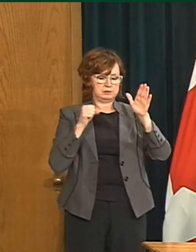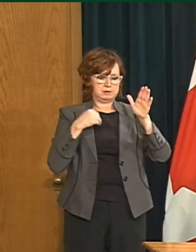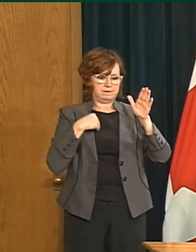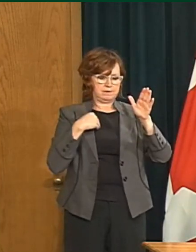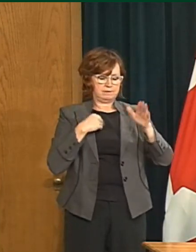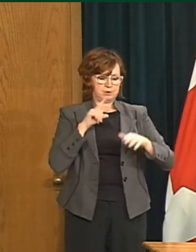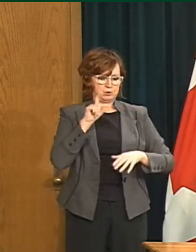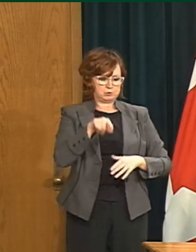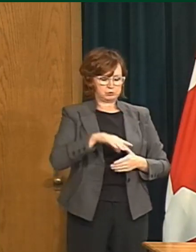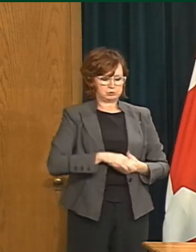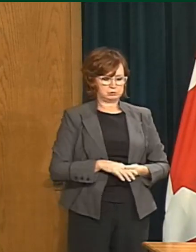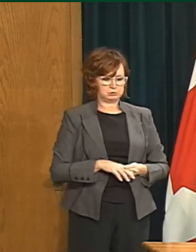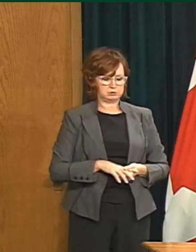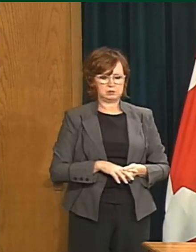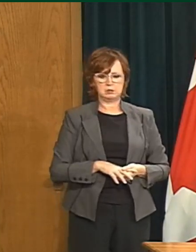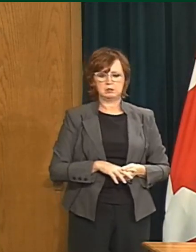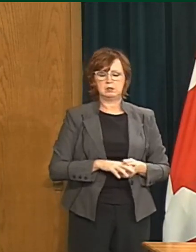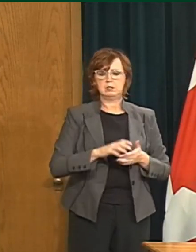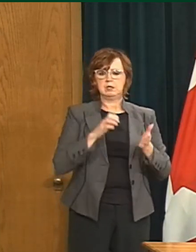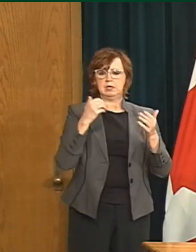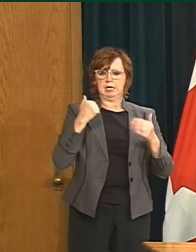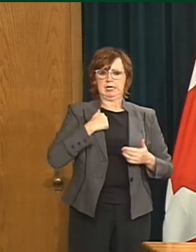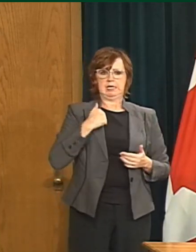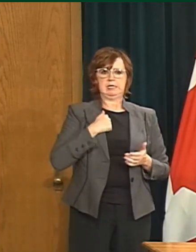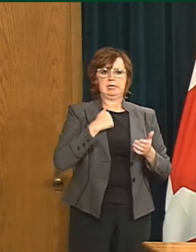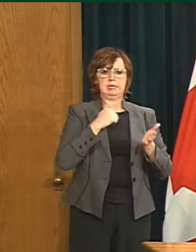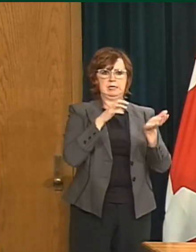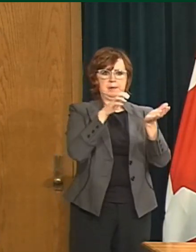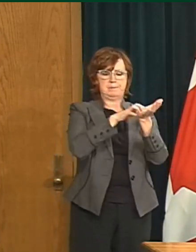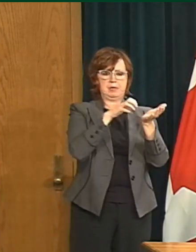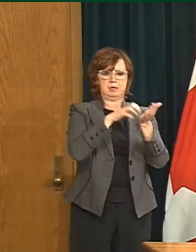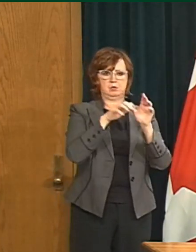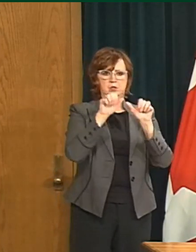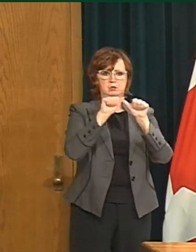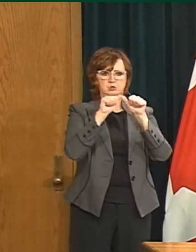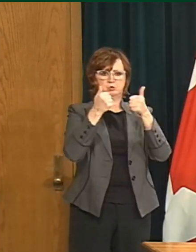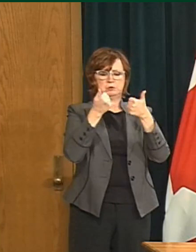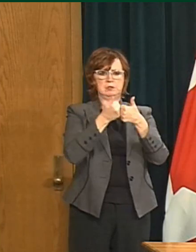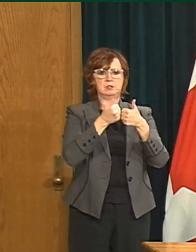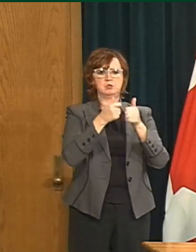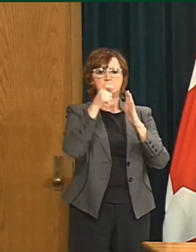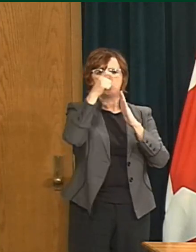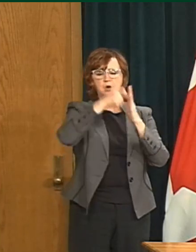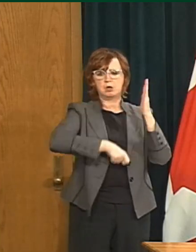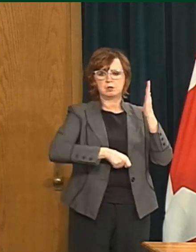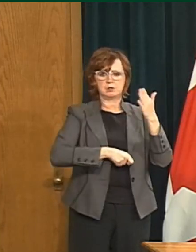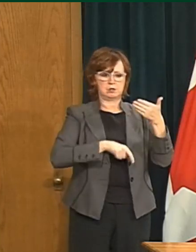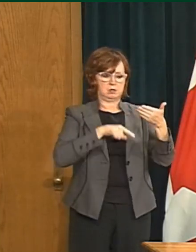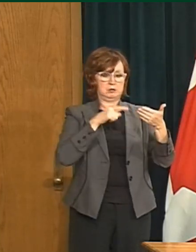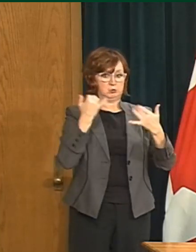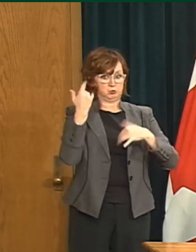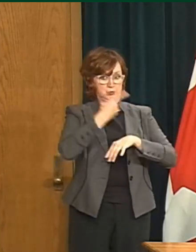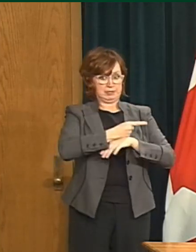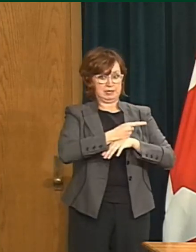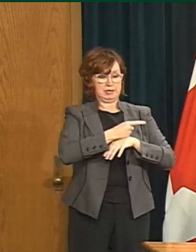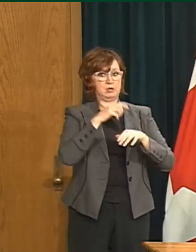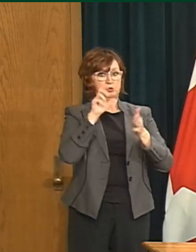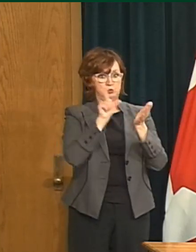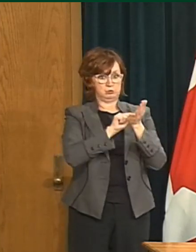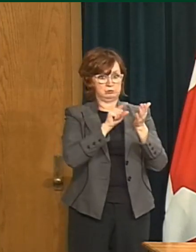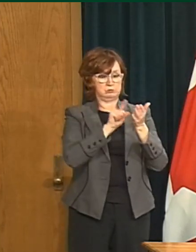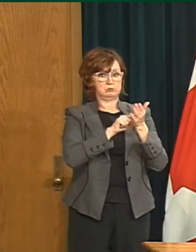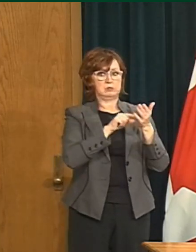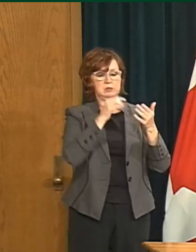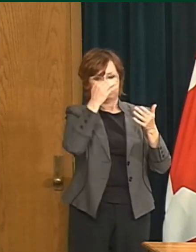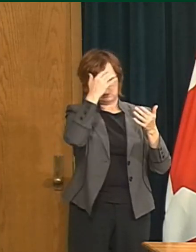here from the Canadian Medical Association Journal. It was released today, and this does include projections, a projected week of the outbreak